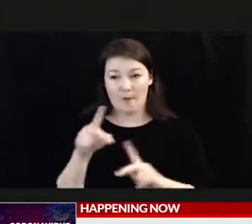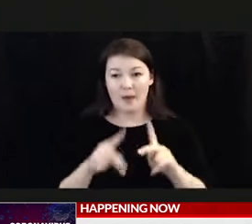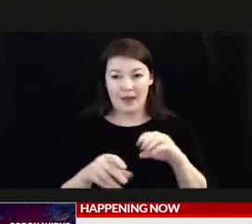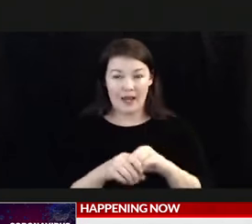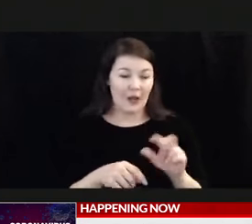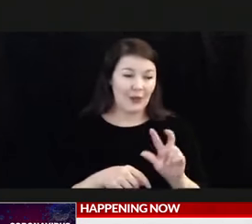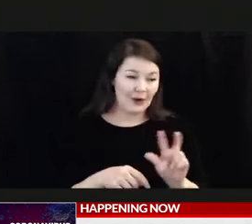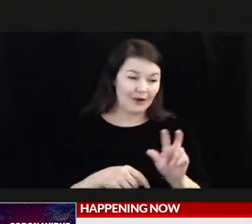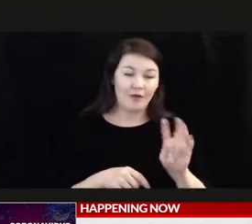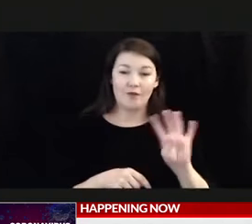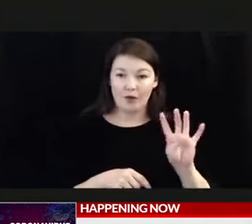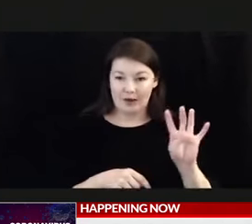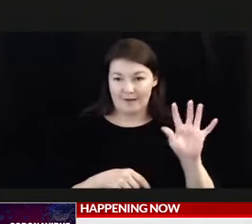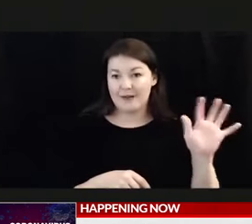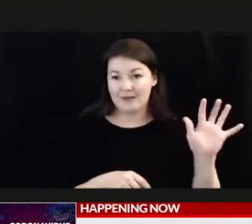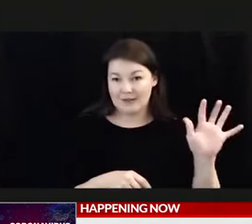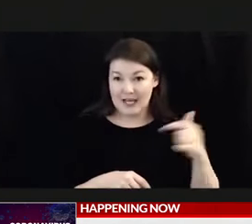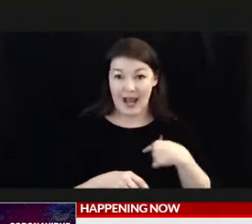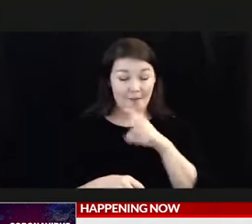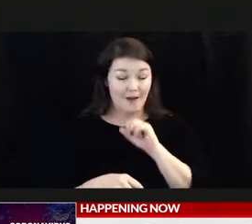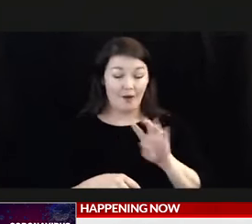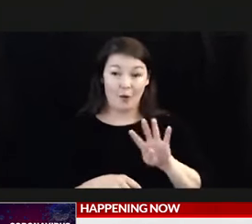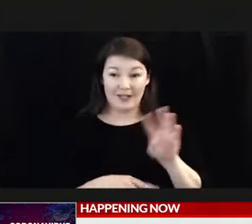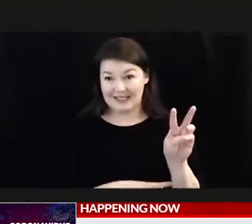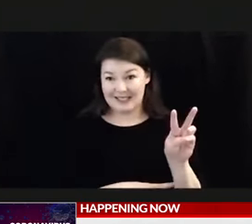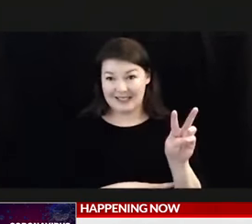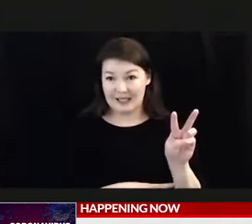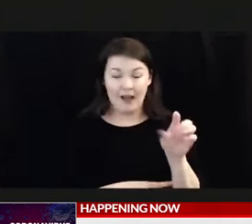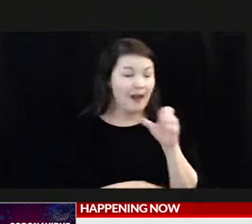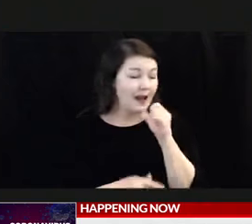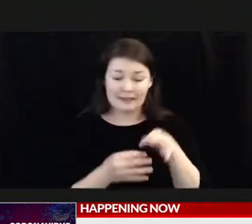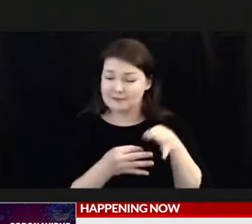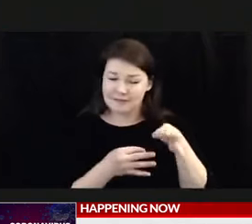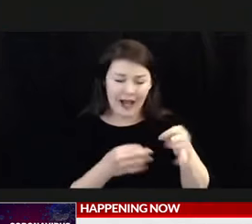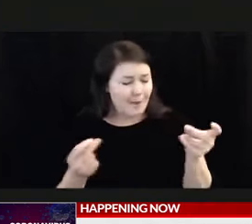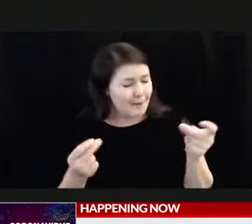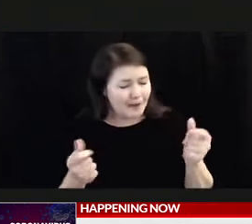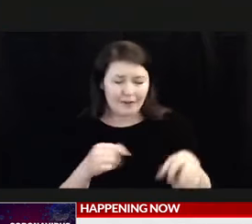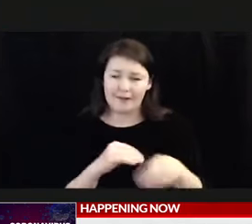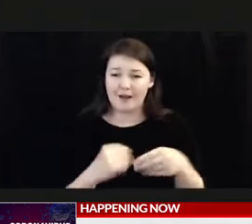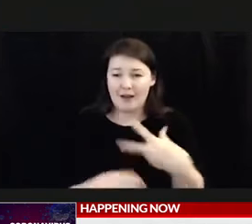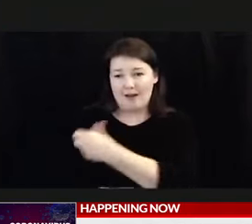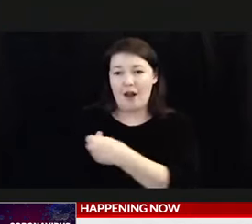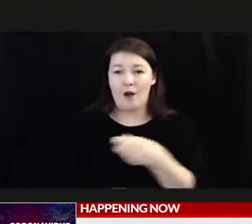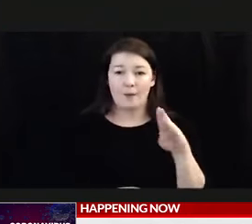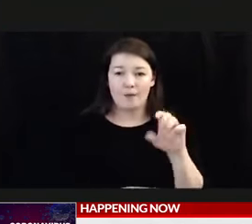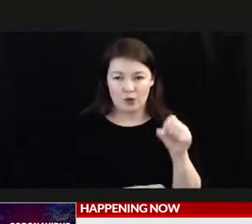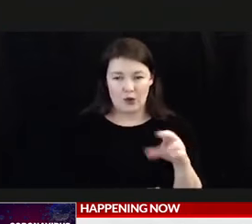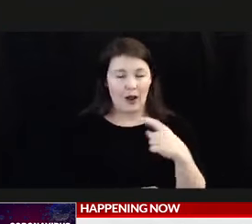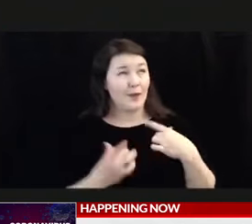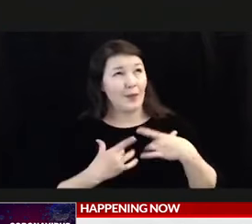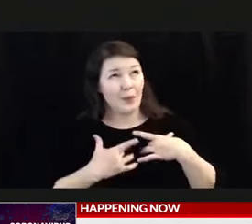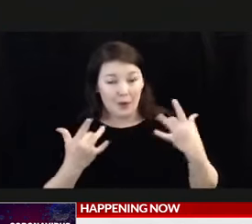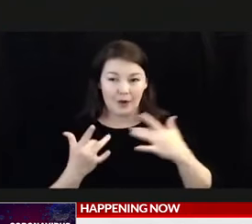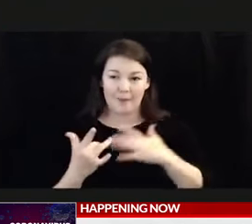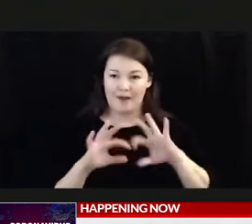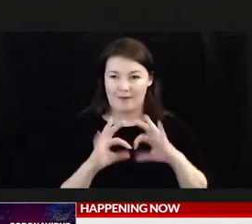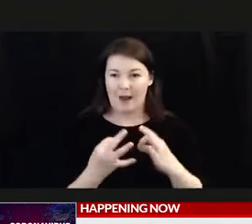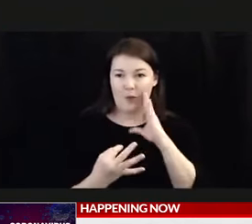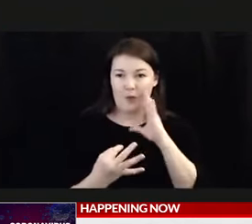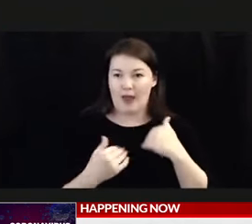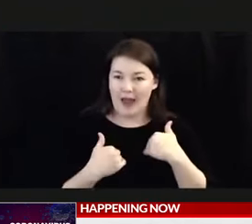30s, 40s, and 50s. I'm 46, didn't hesitate a moment, got the booster, and frankly, I'm thrilled that me and my family will have that